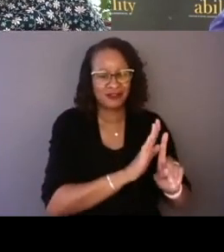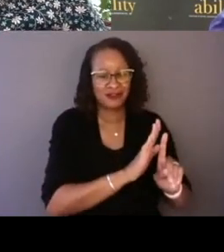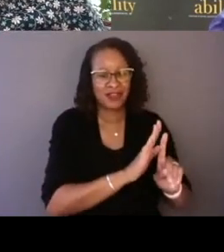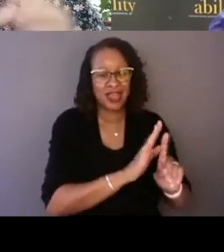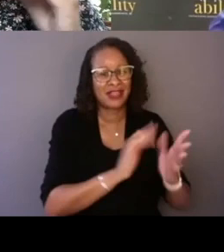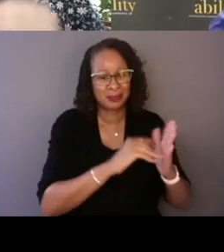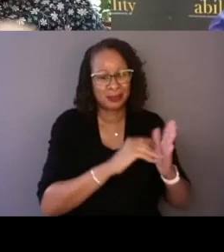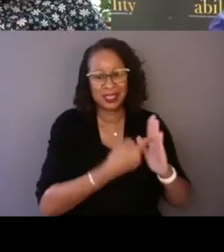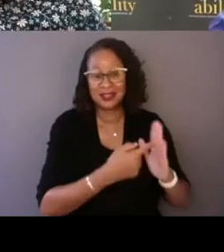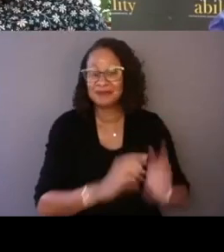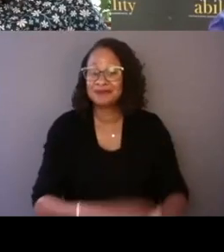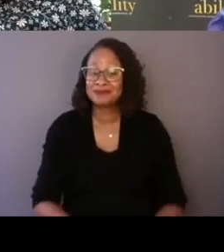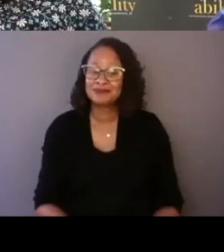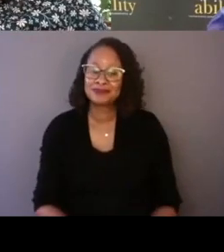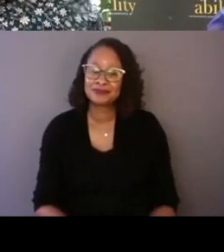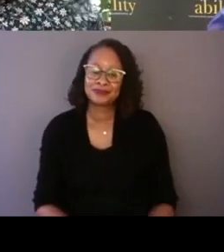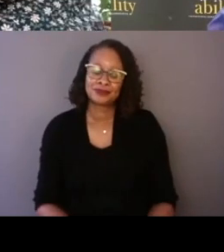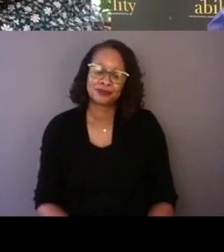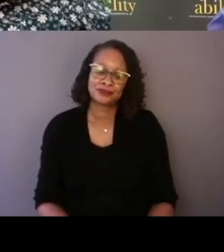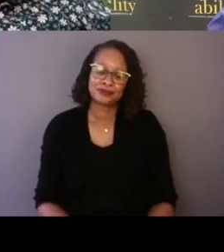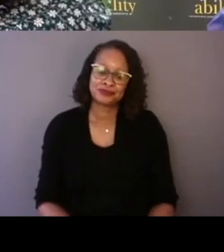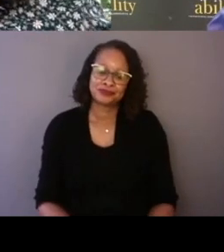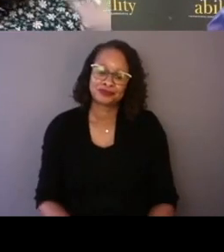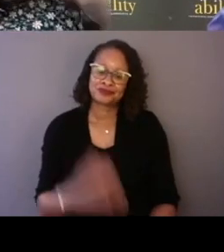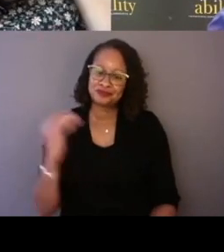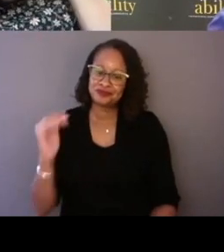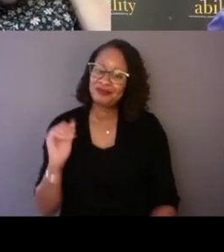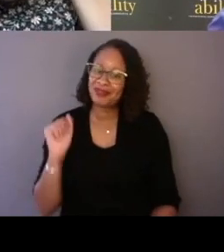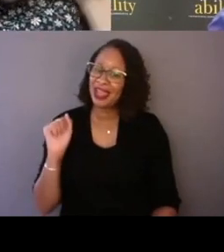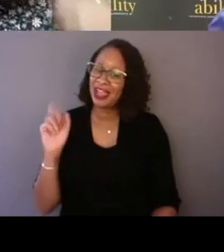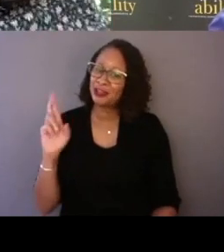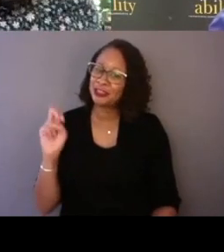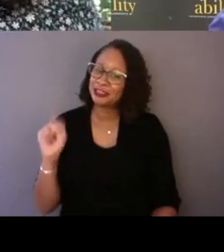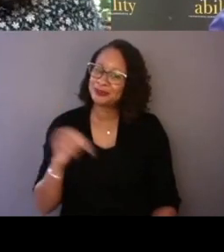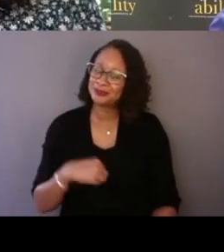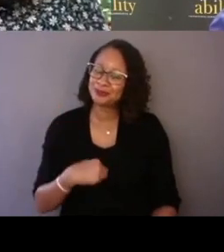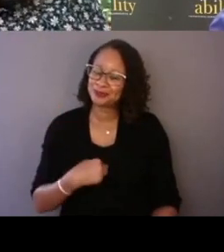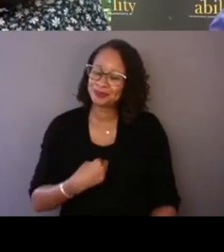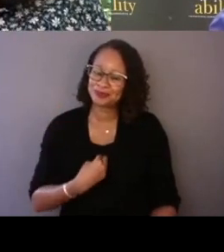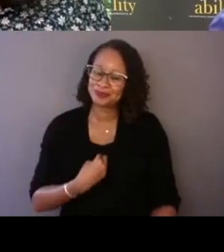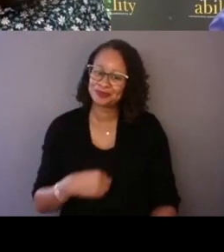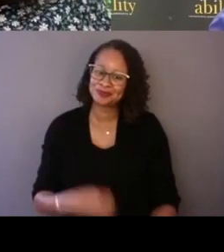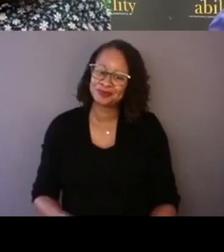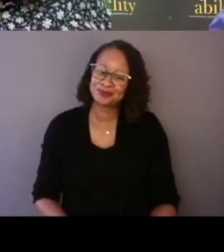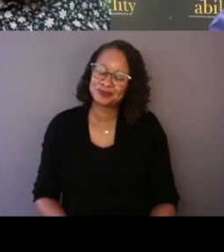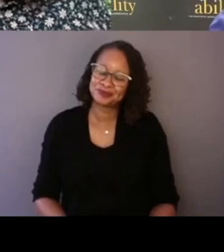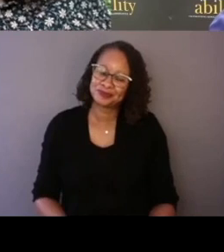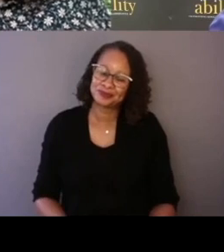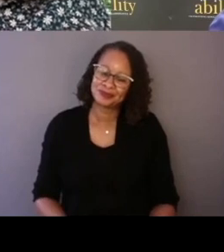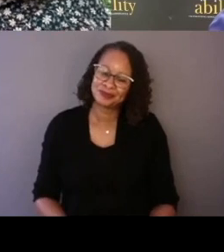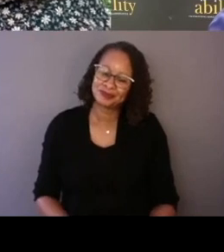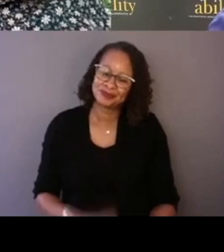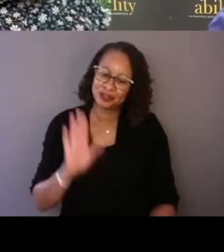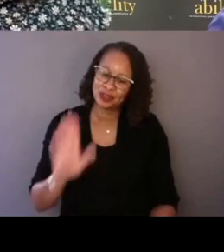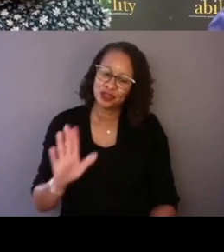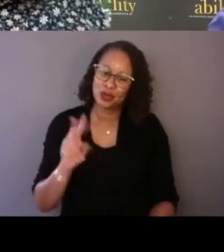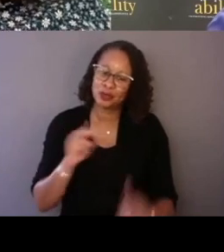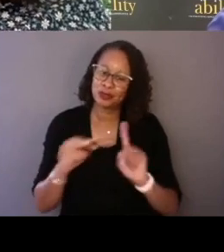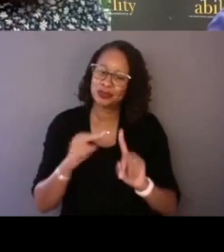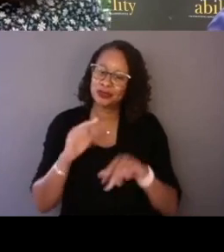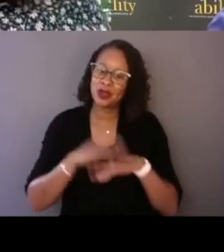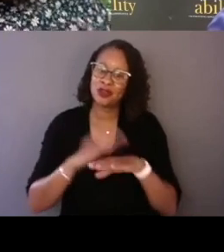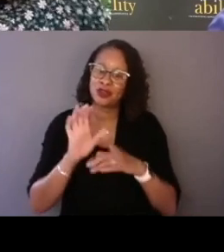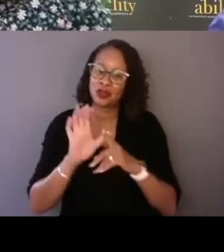So yeah, hope that answers. Great, the thank question. you. And now, Aaron, we move to you for your take on the culture